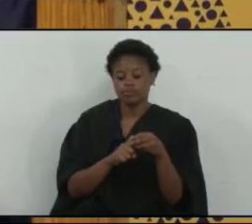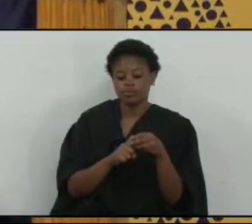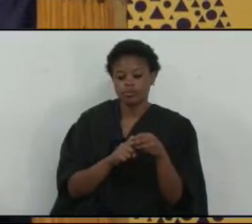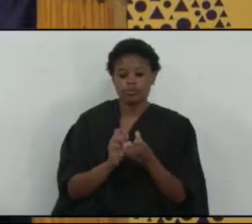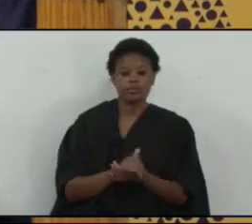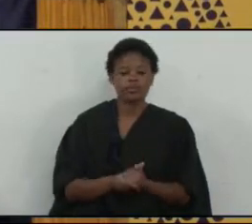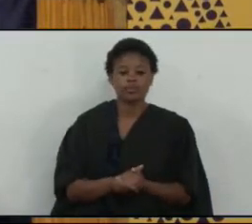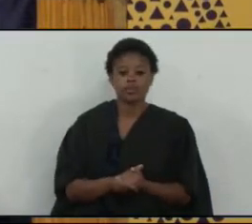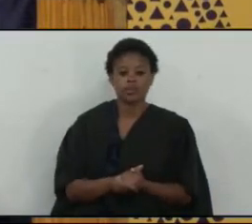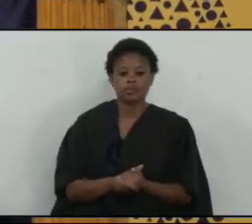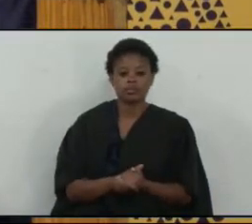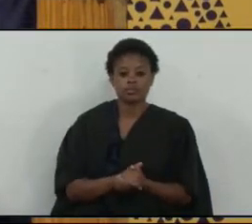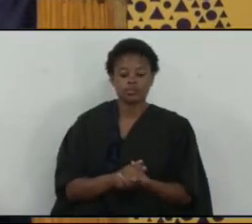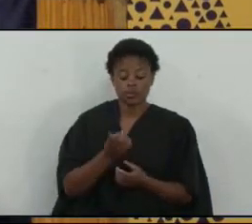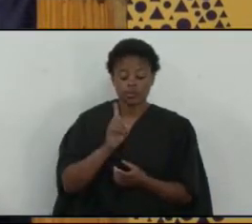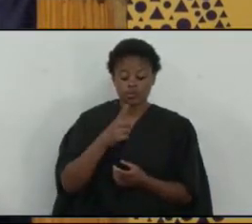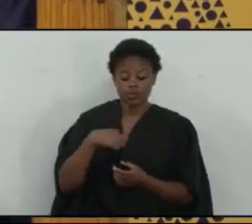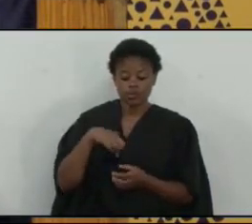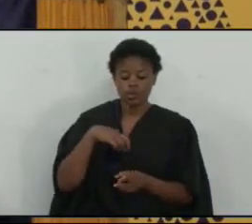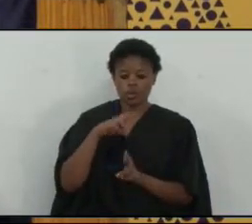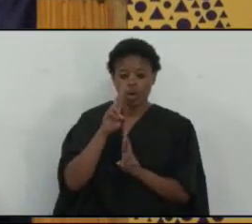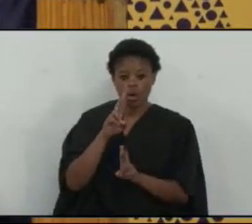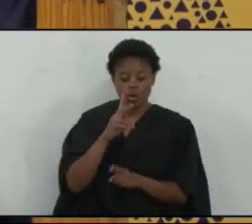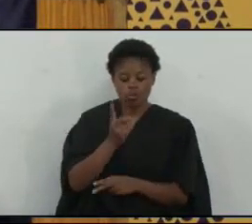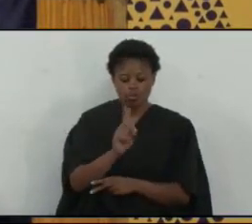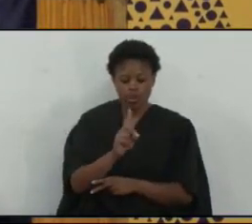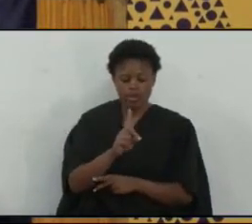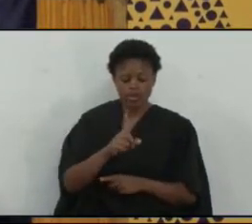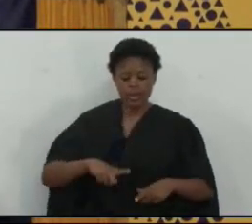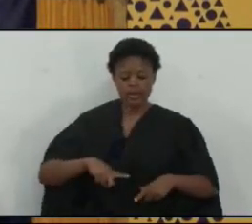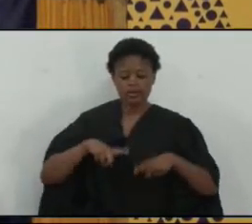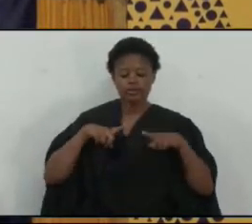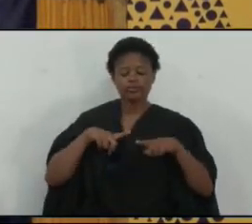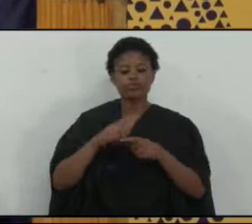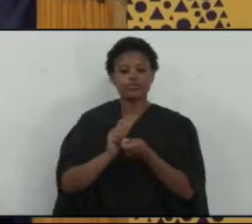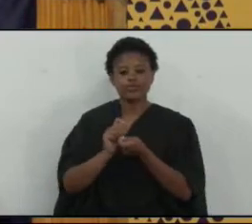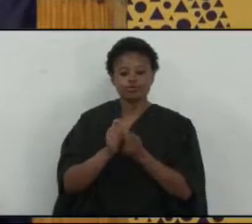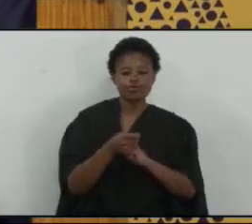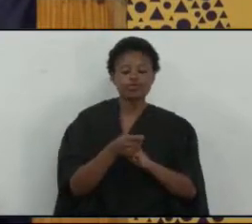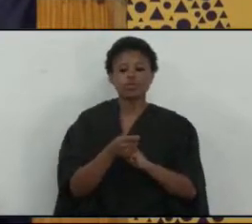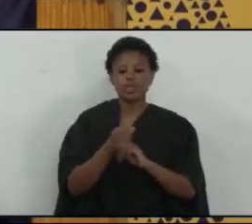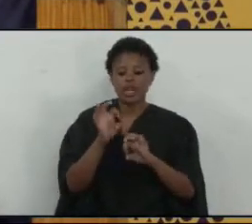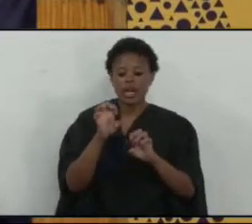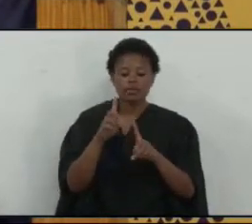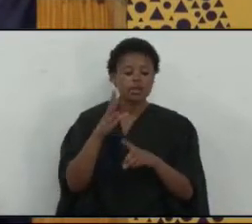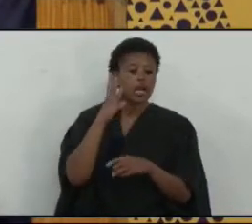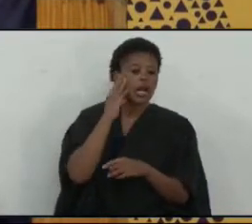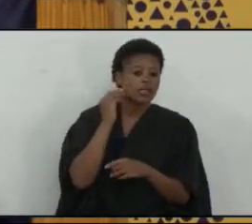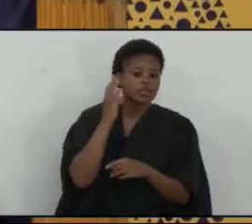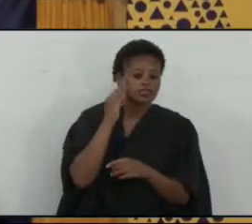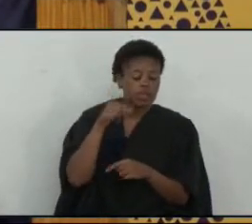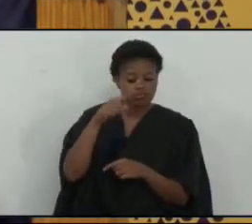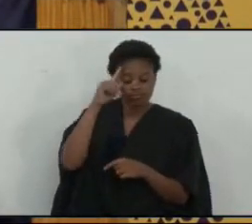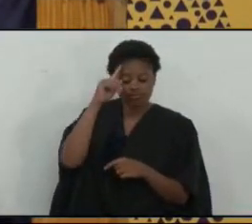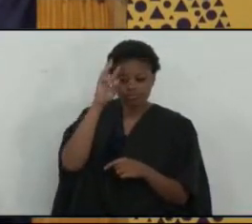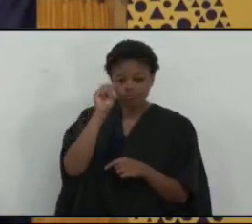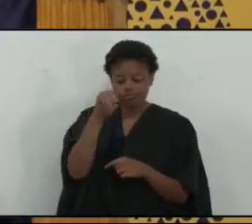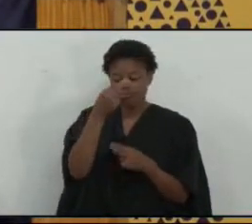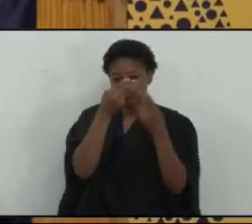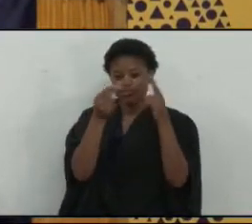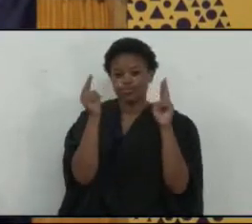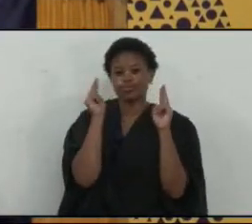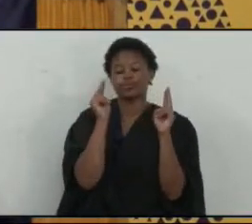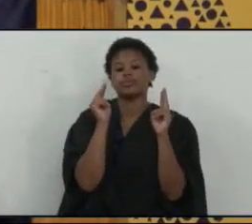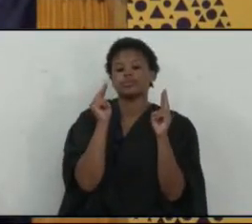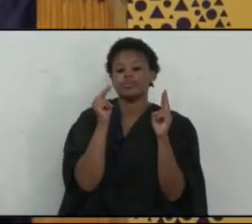Throughout what we hope has been a life-changing educational experience at Nelson Mandela